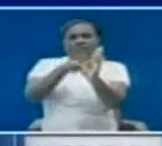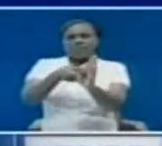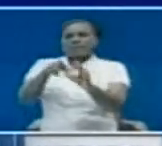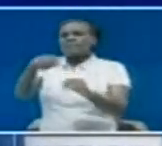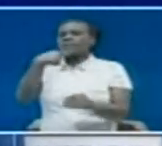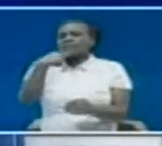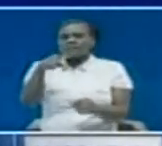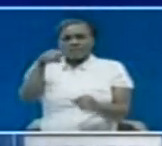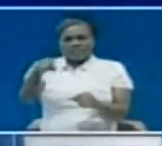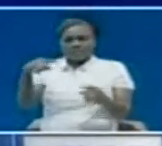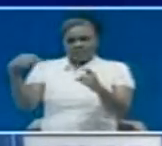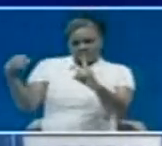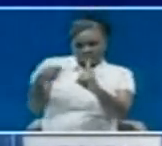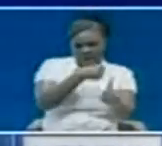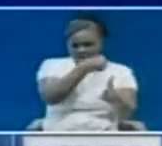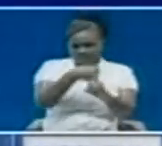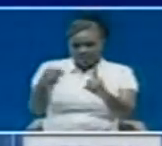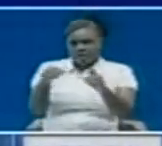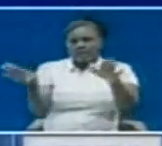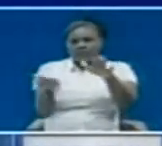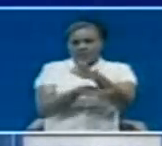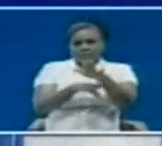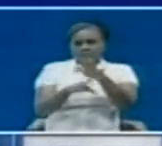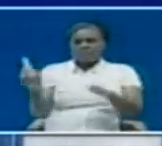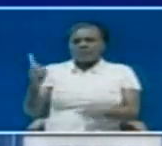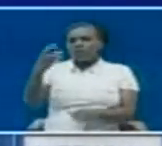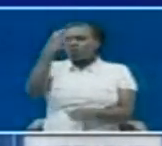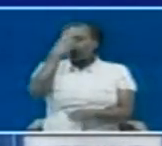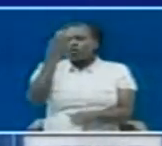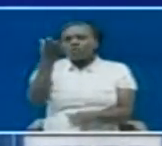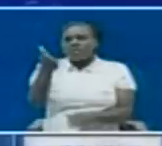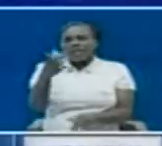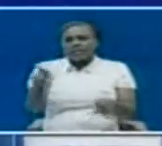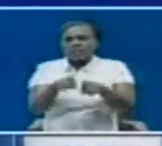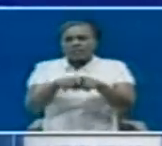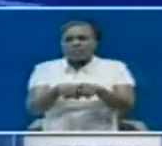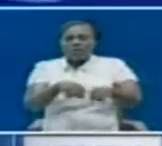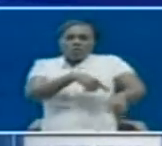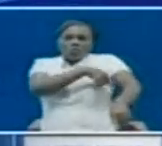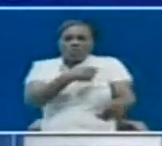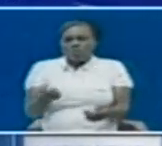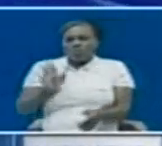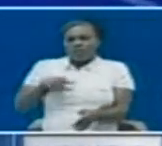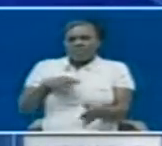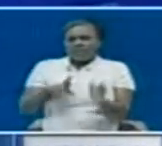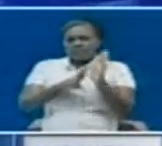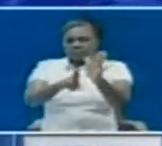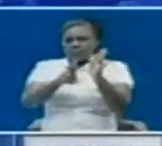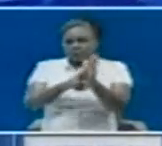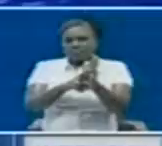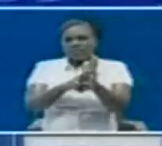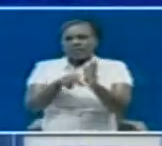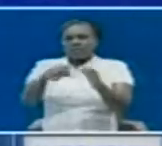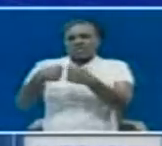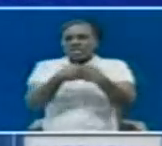they described as violence. Deputy President William Ruto, who was present as chief guest of a women's self-help fundraiser,